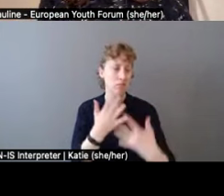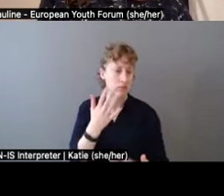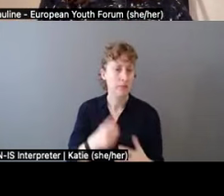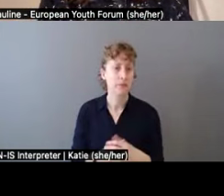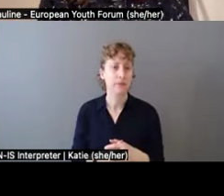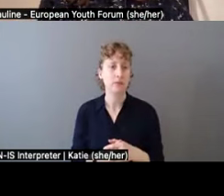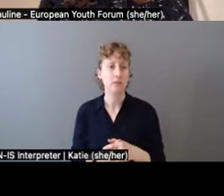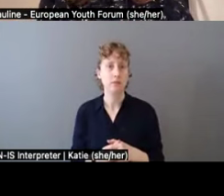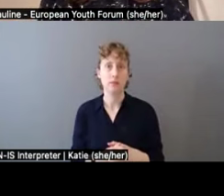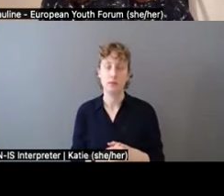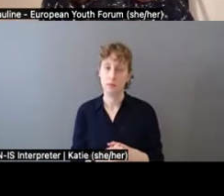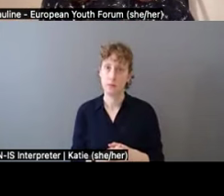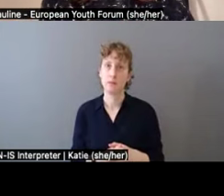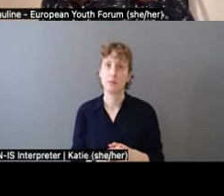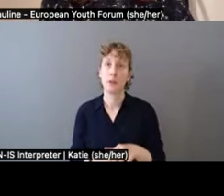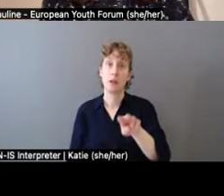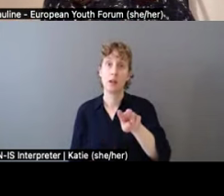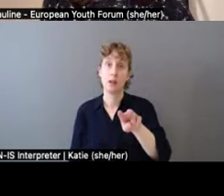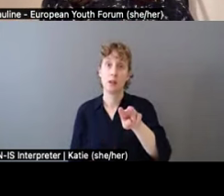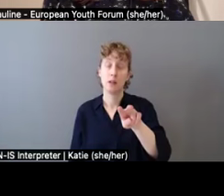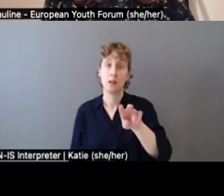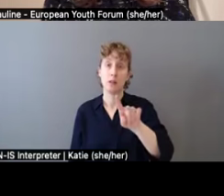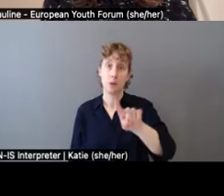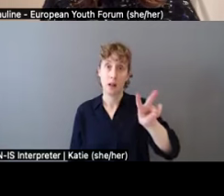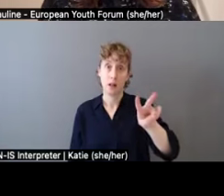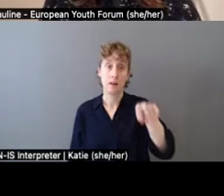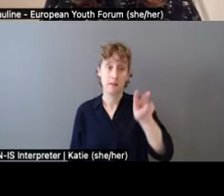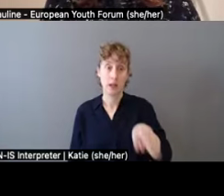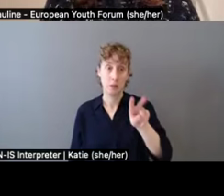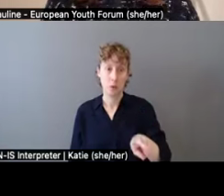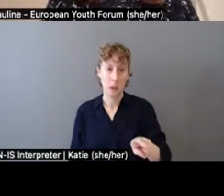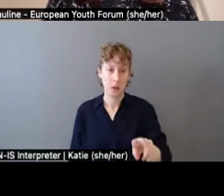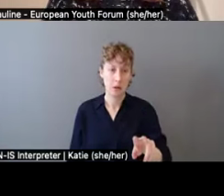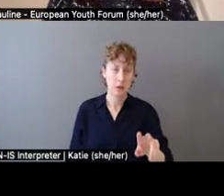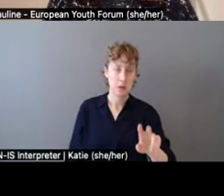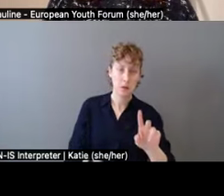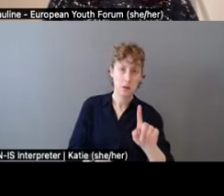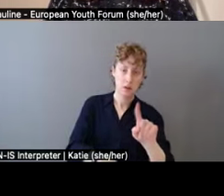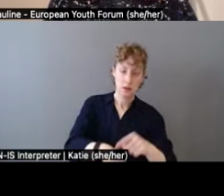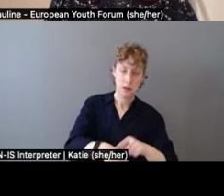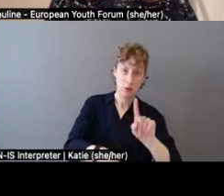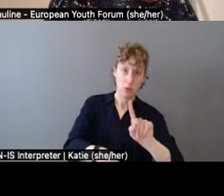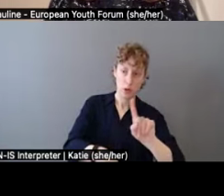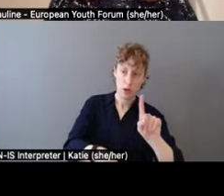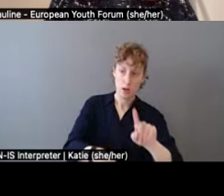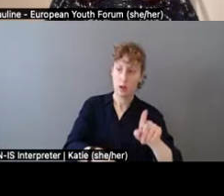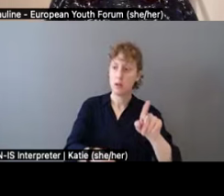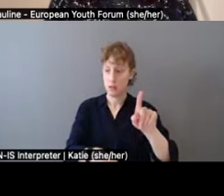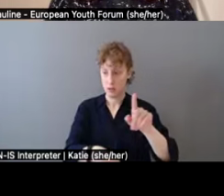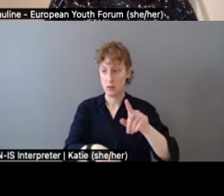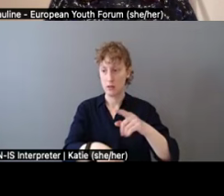I believe it's a Thursday at 1 p.m. Central European time. Please make sure that you don't submit your project proposal after